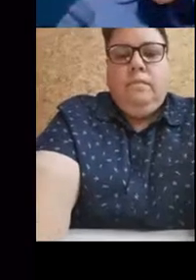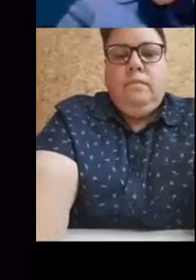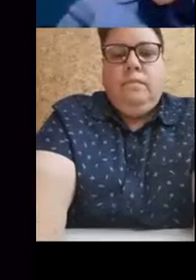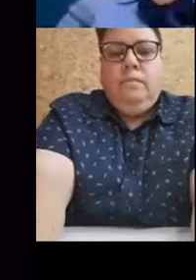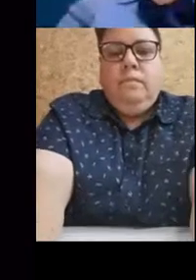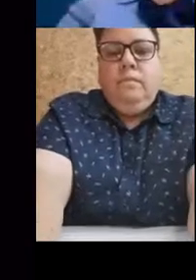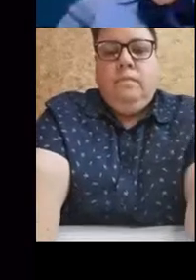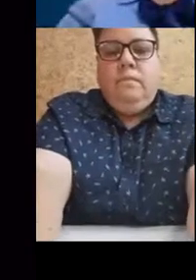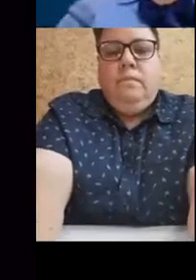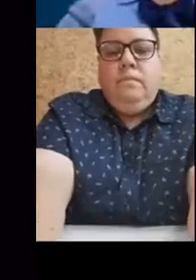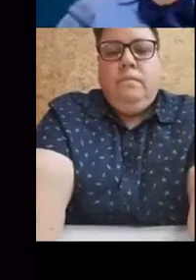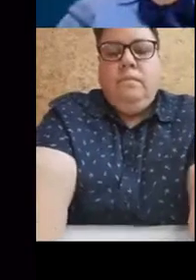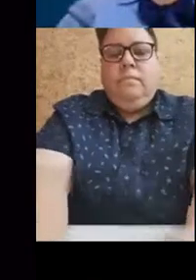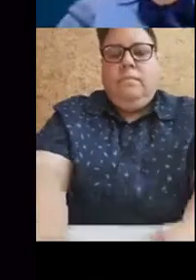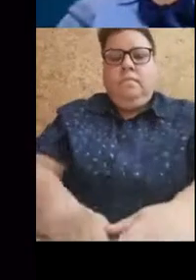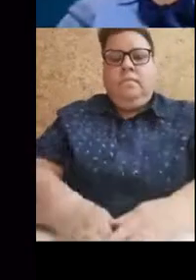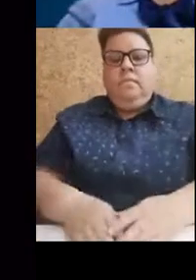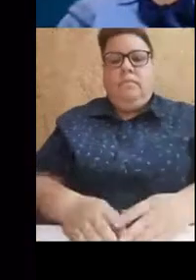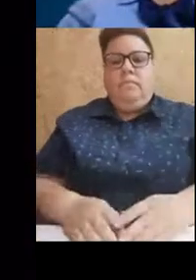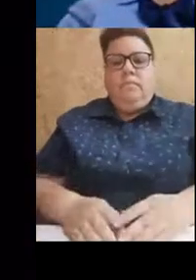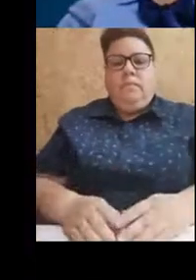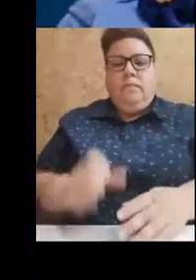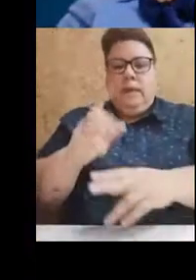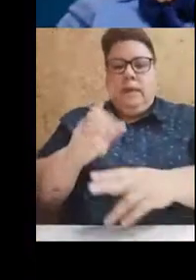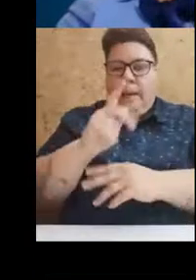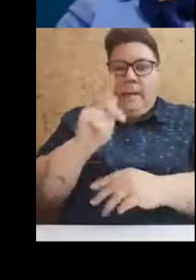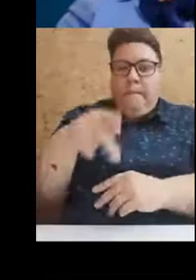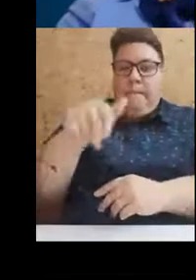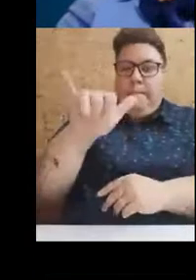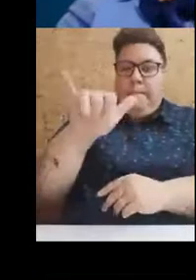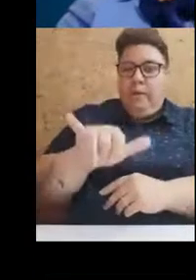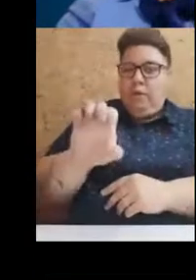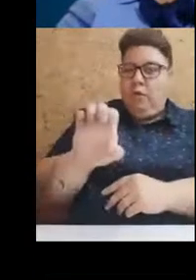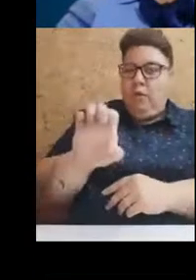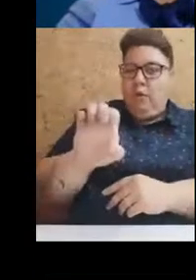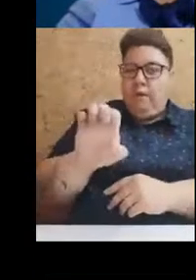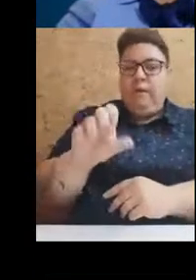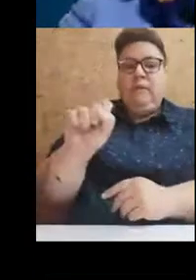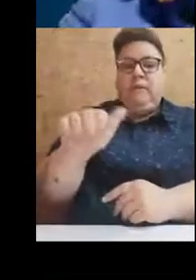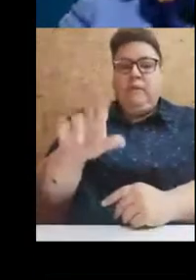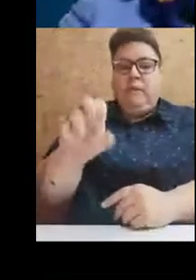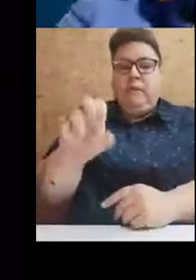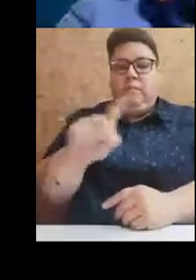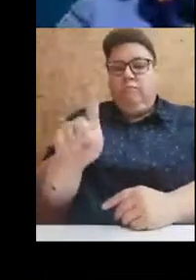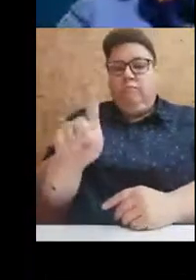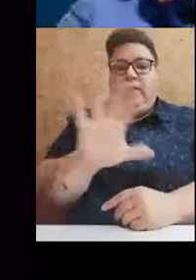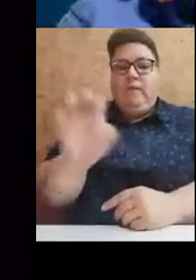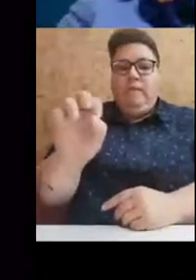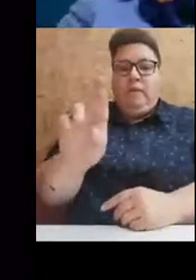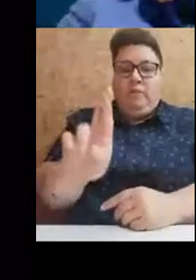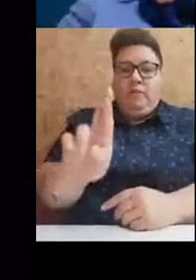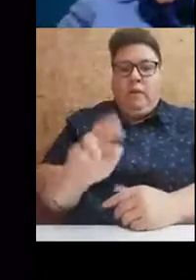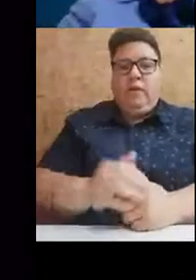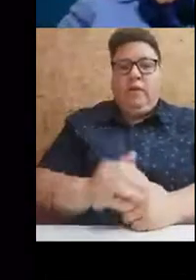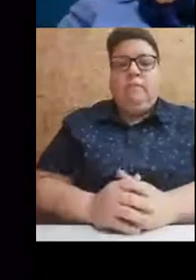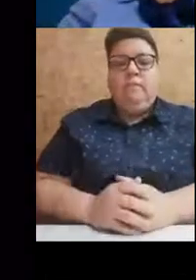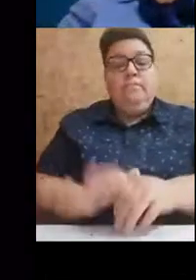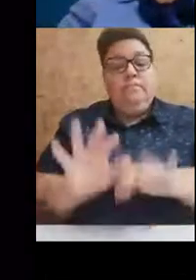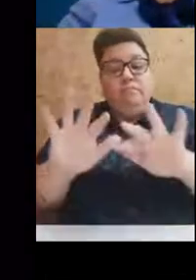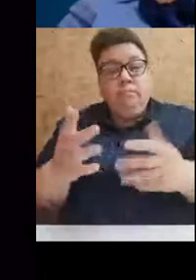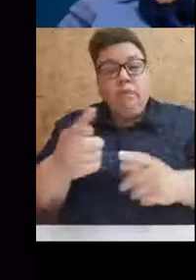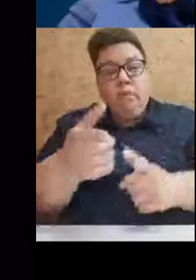to offset against your pay as you earn that's payable to SARS of 500 rand. So you will find the